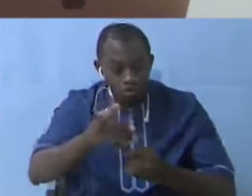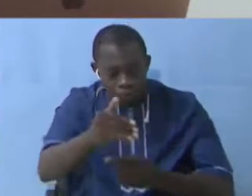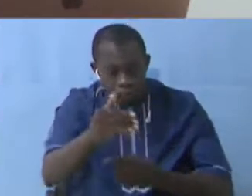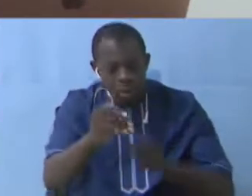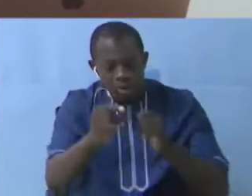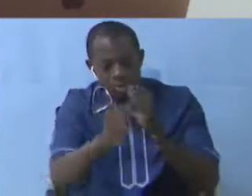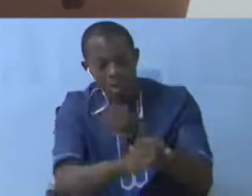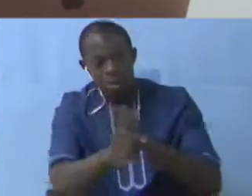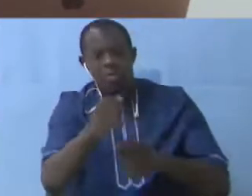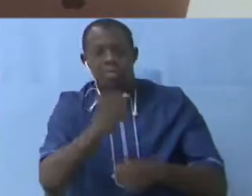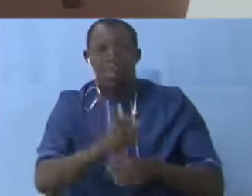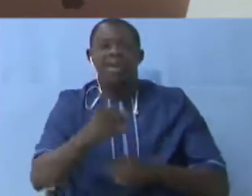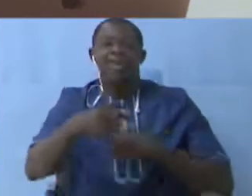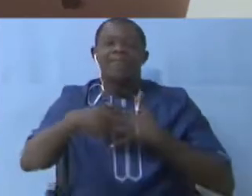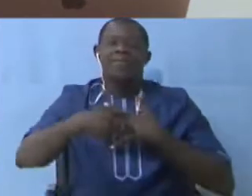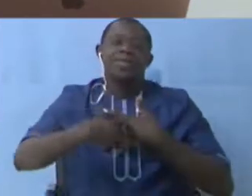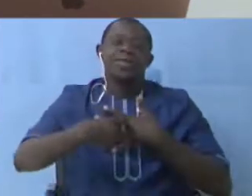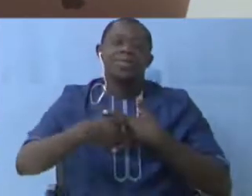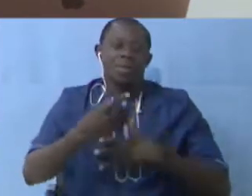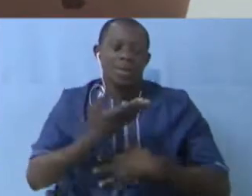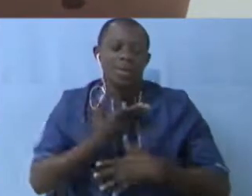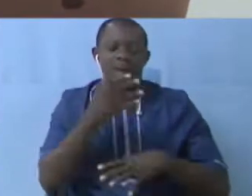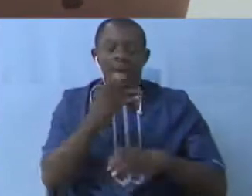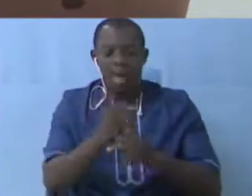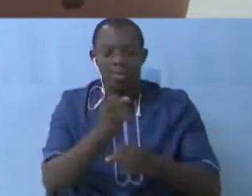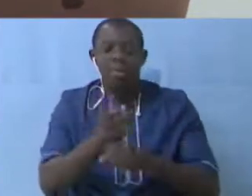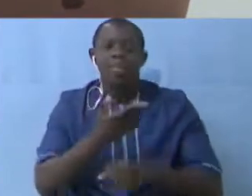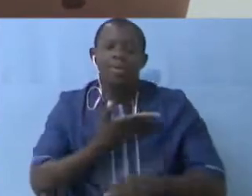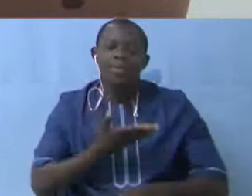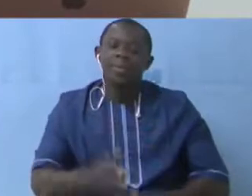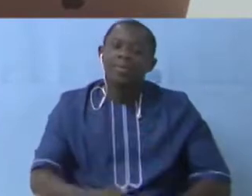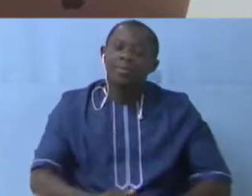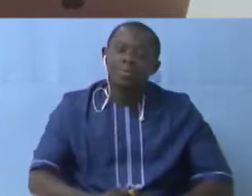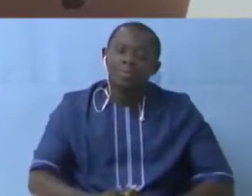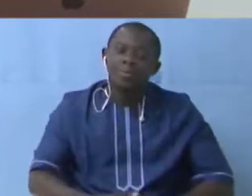jàppale ñi nga xam ne ñoo def loraange googu ba pare fal rolu ci.